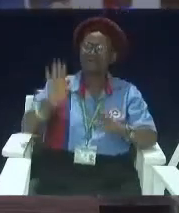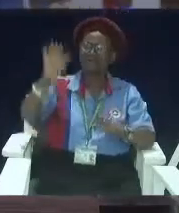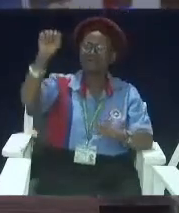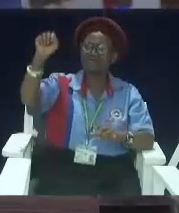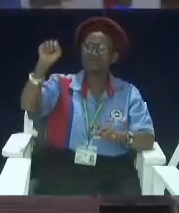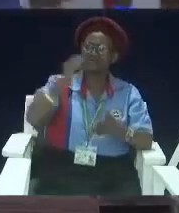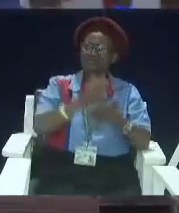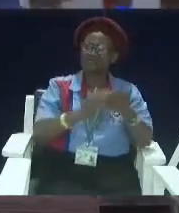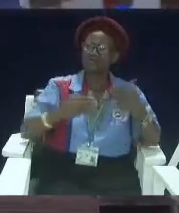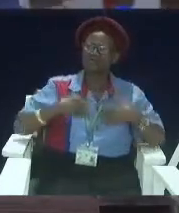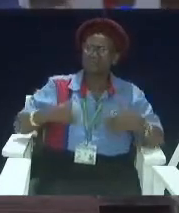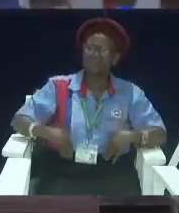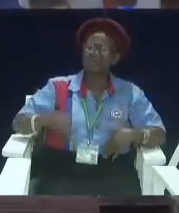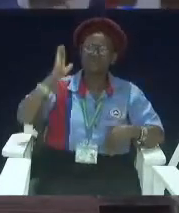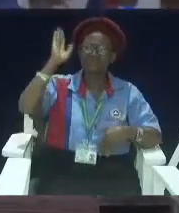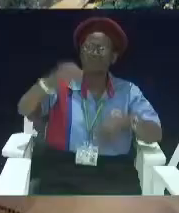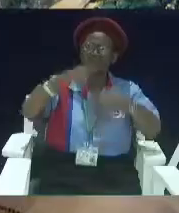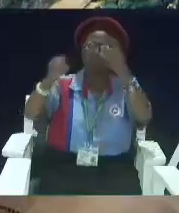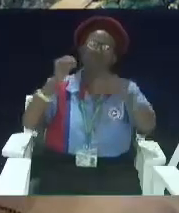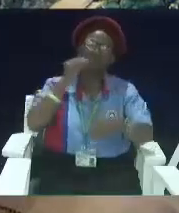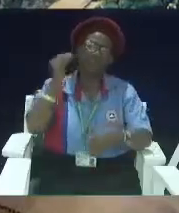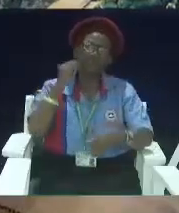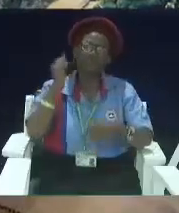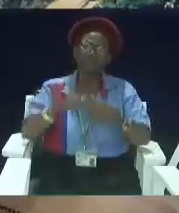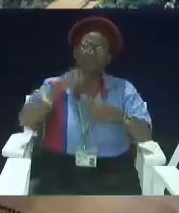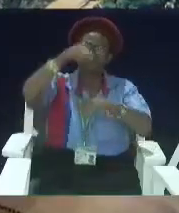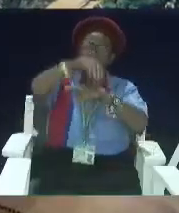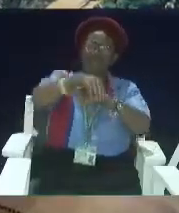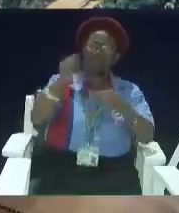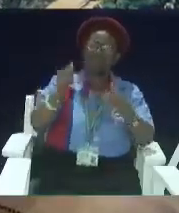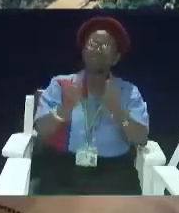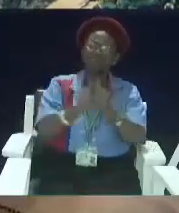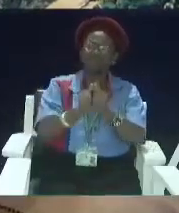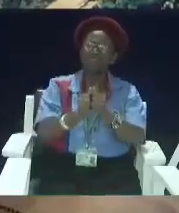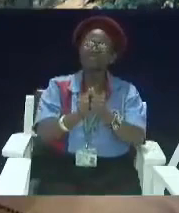Somebody is going home tonight with fearful miracles.